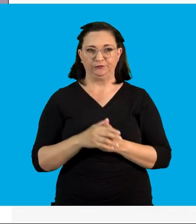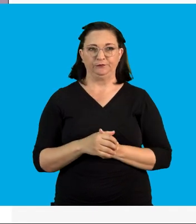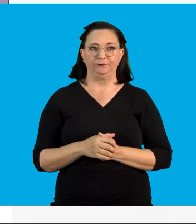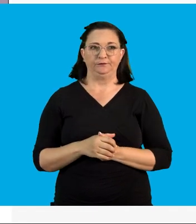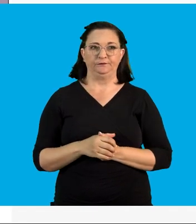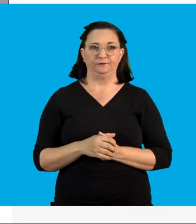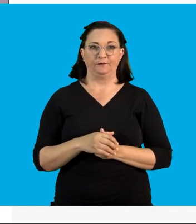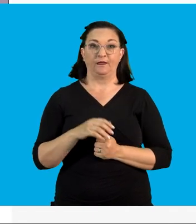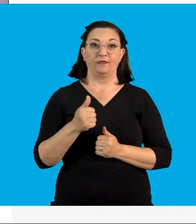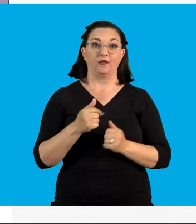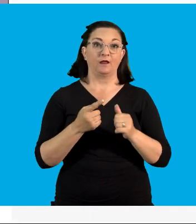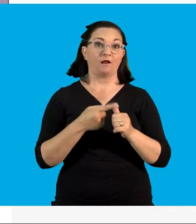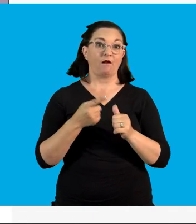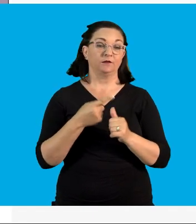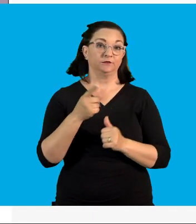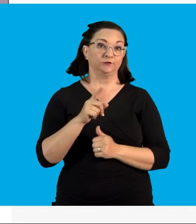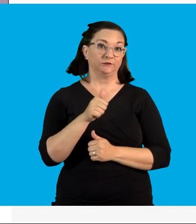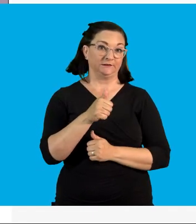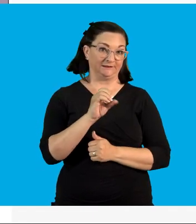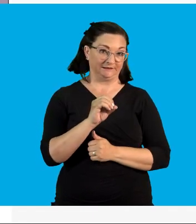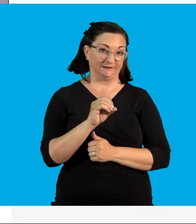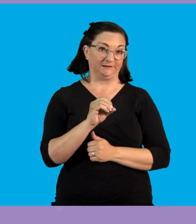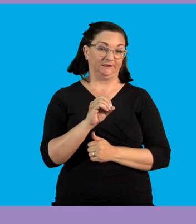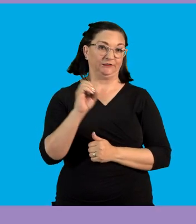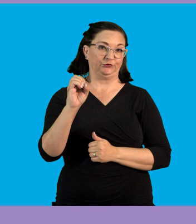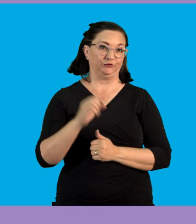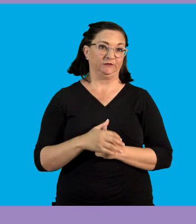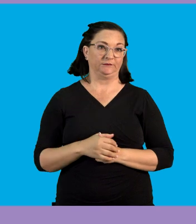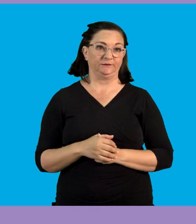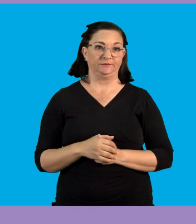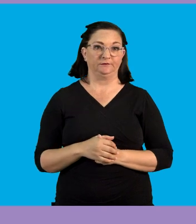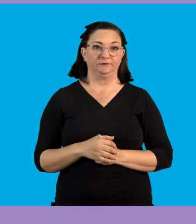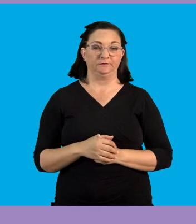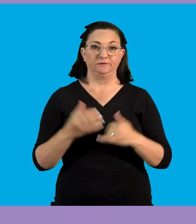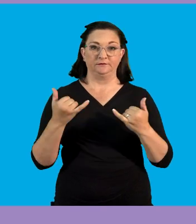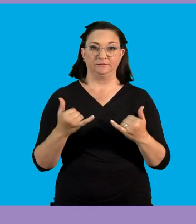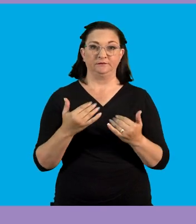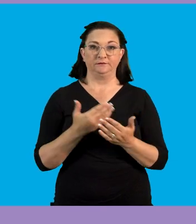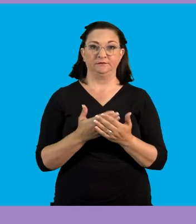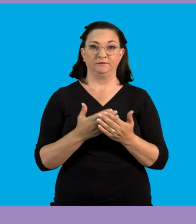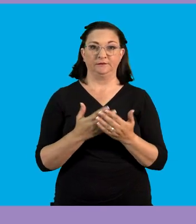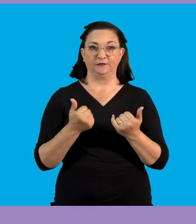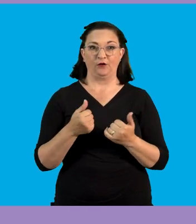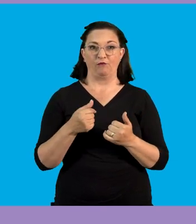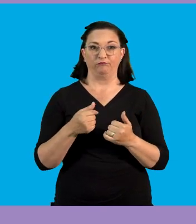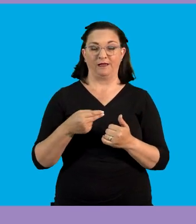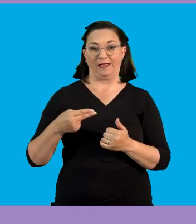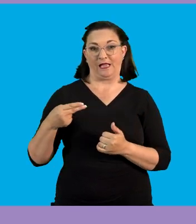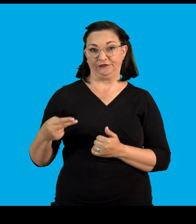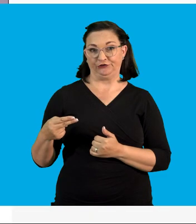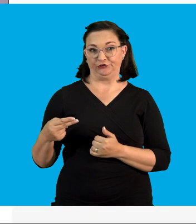measure. And for me, it then gives us 60 degrees. Let us move the protractor to measure angle